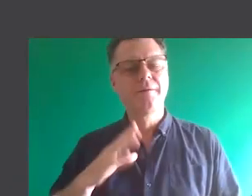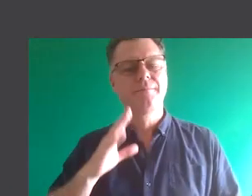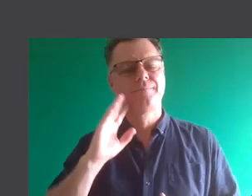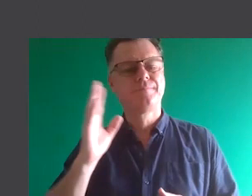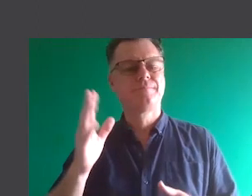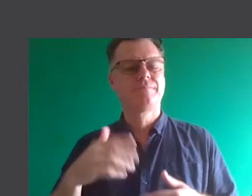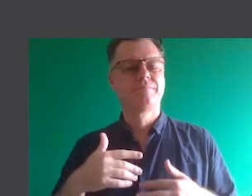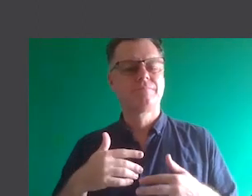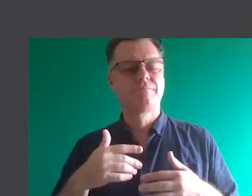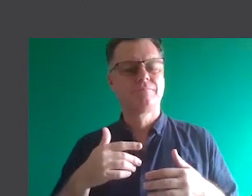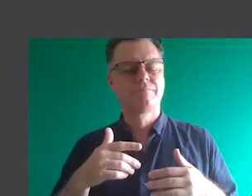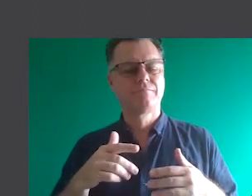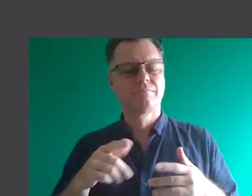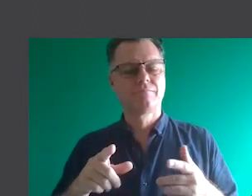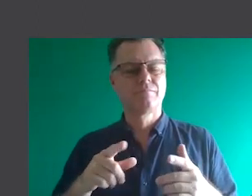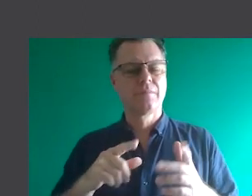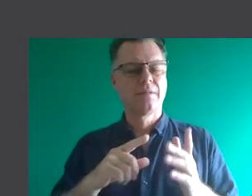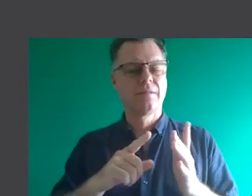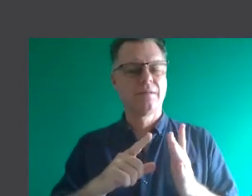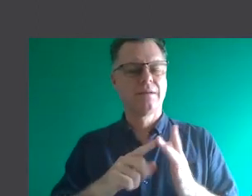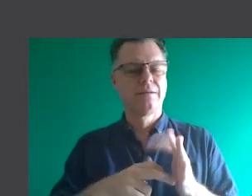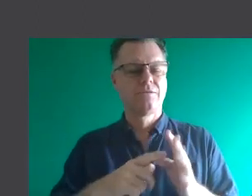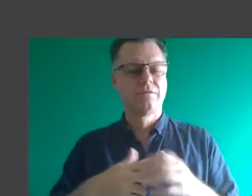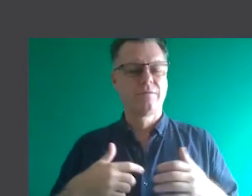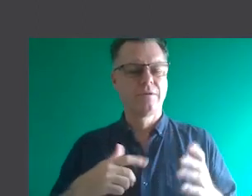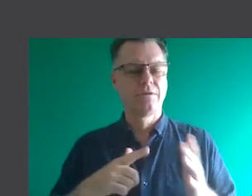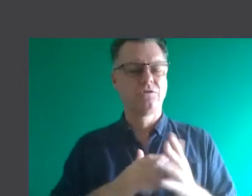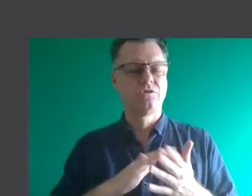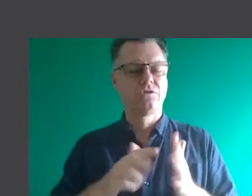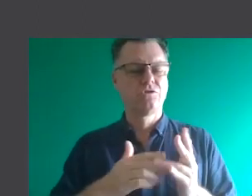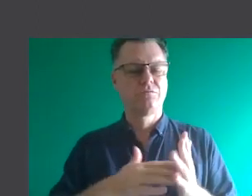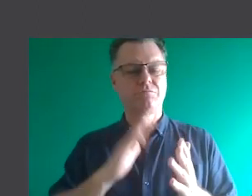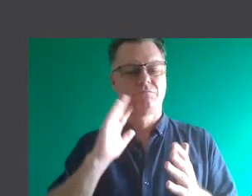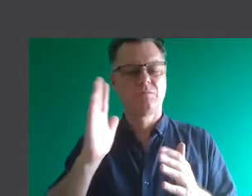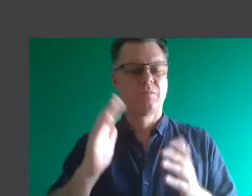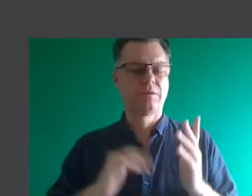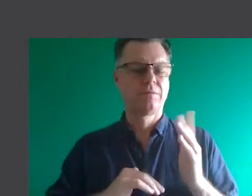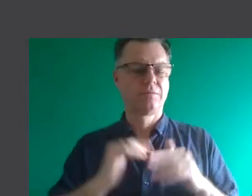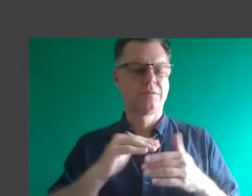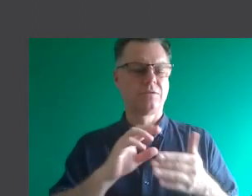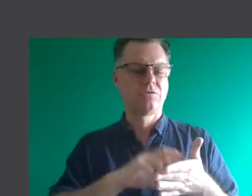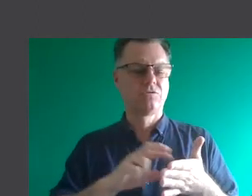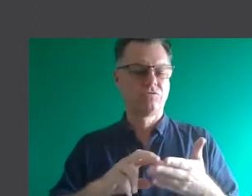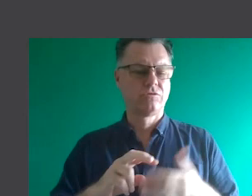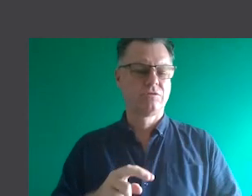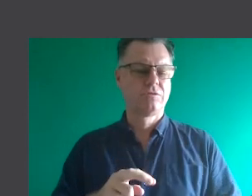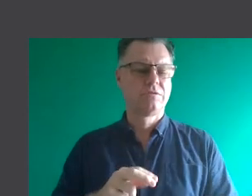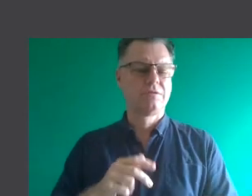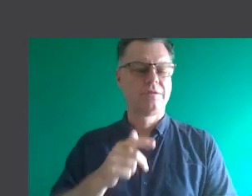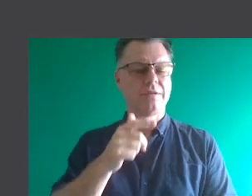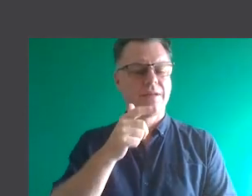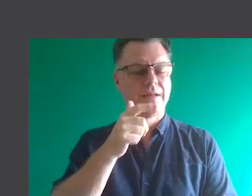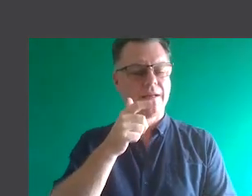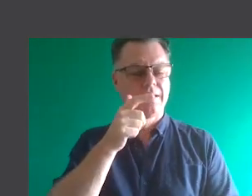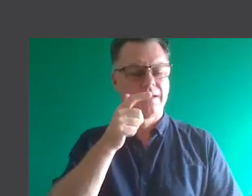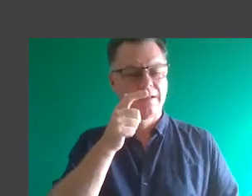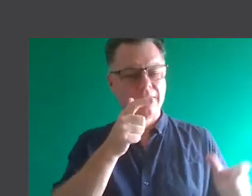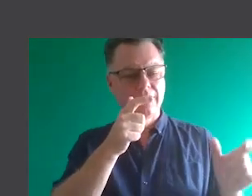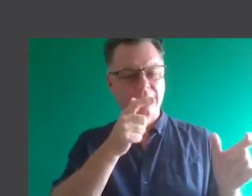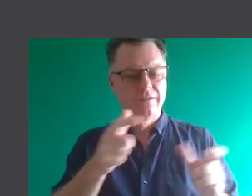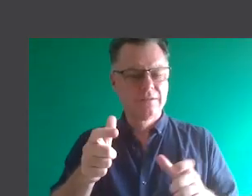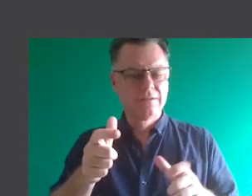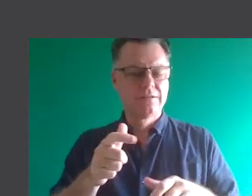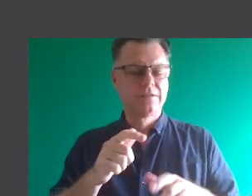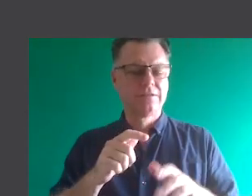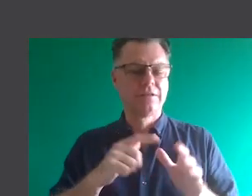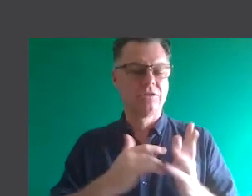The governance framework at MTIA to support our programme and particular focus on the integrity framework. Josh and Tom will talk about our construction contracts and our